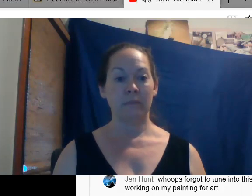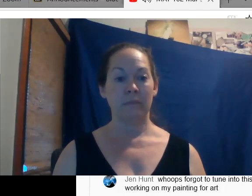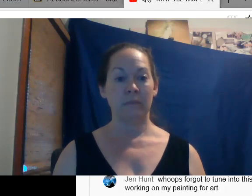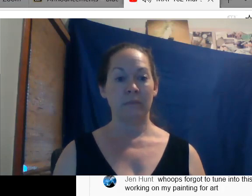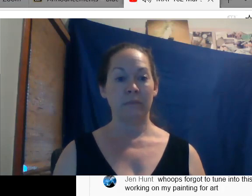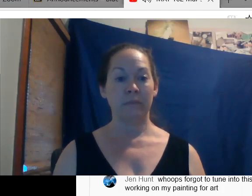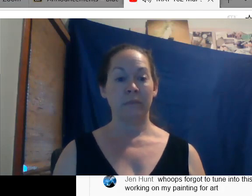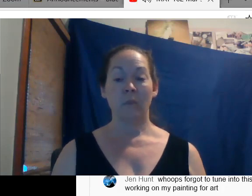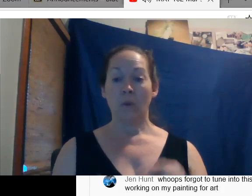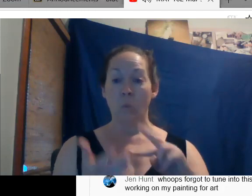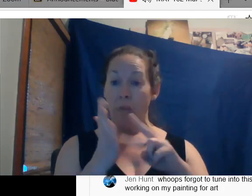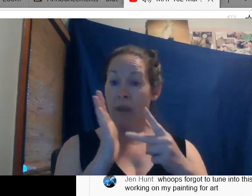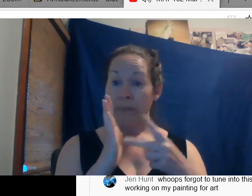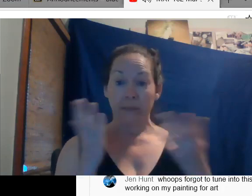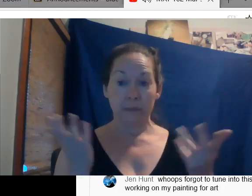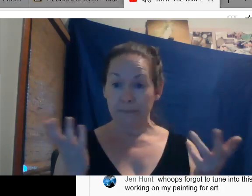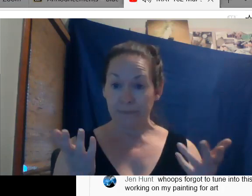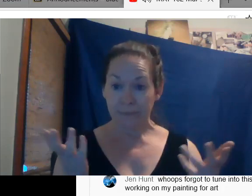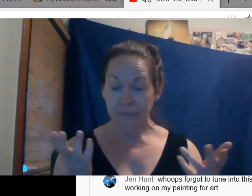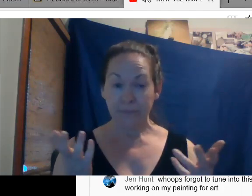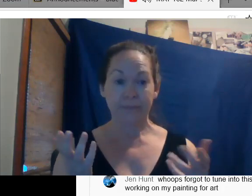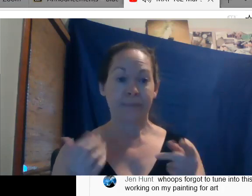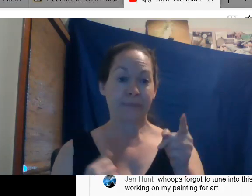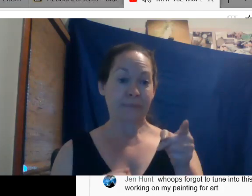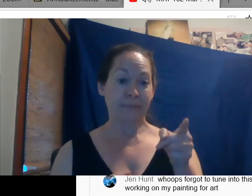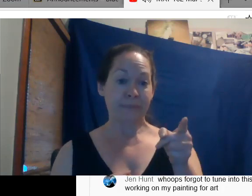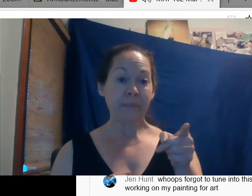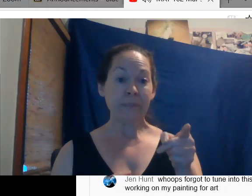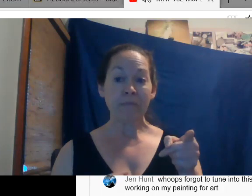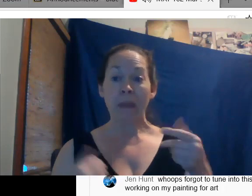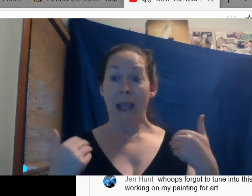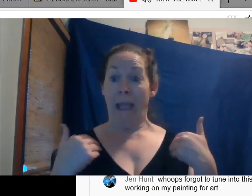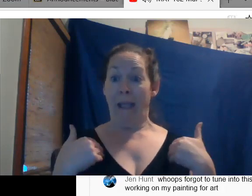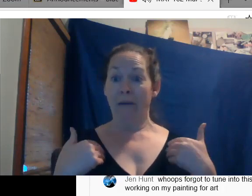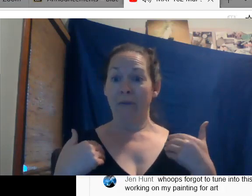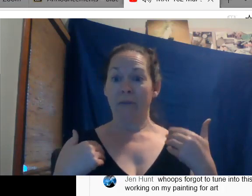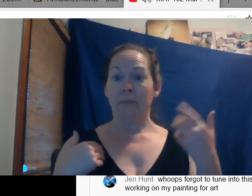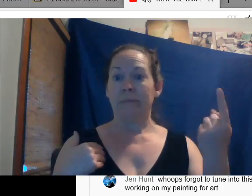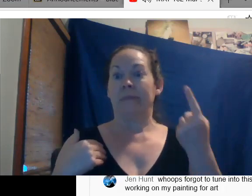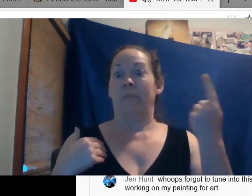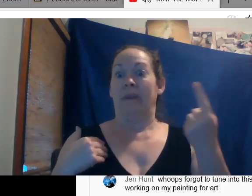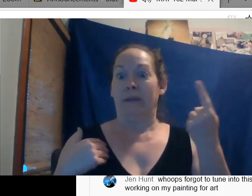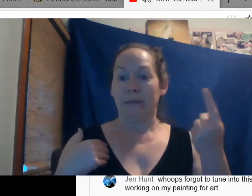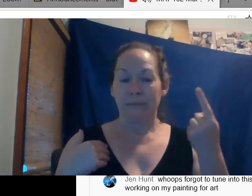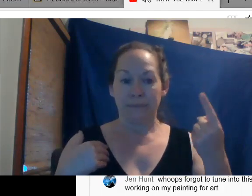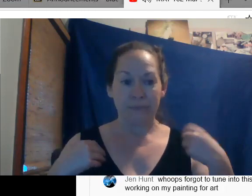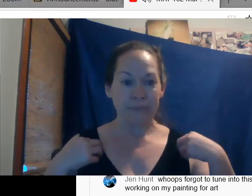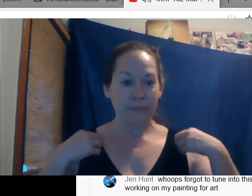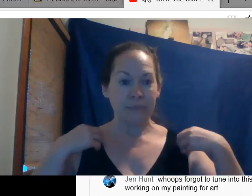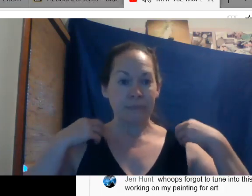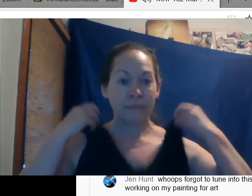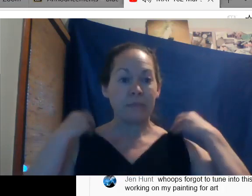So what happens here is I have something where if I put